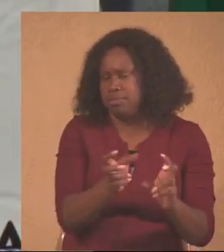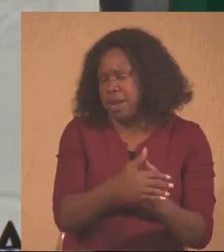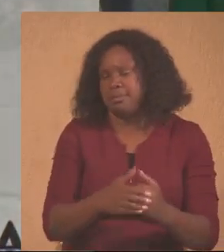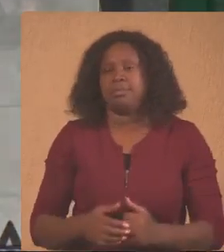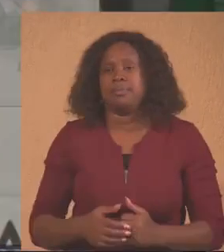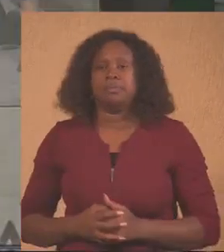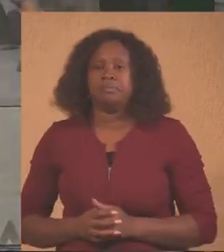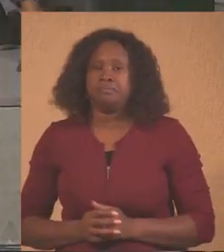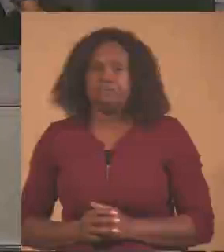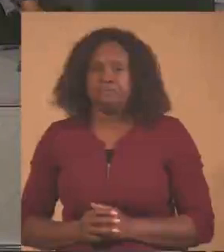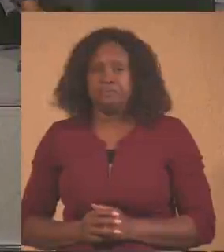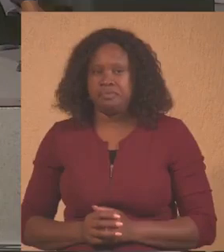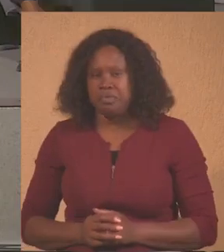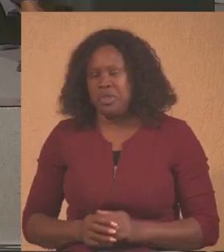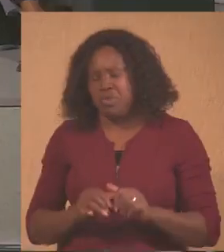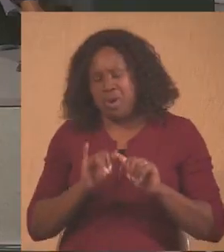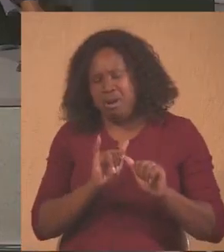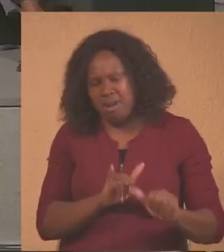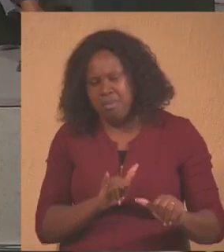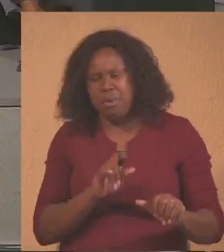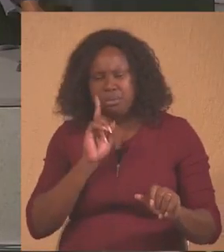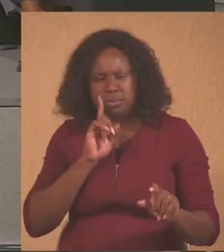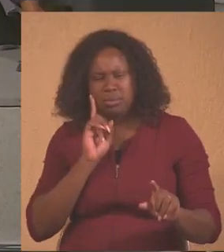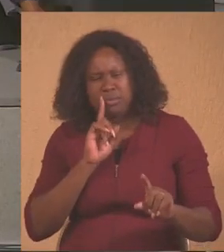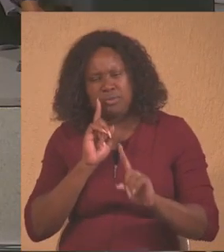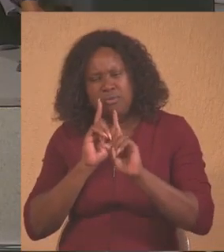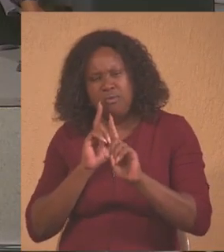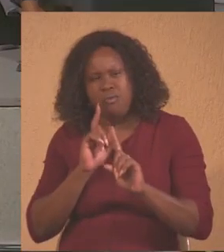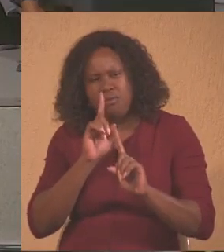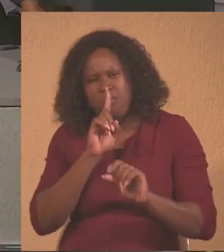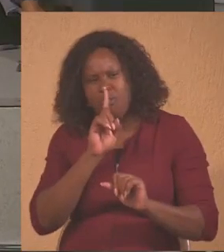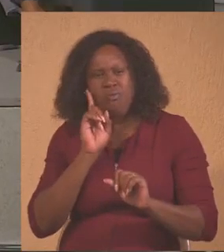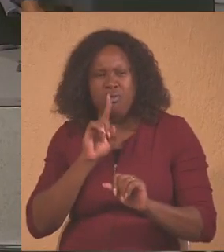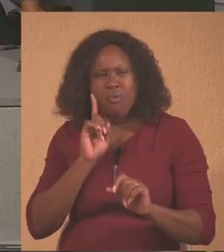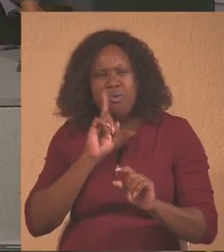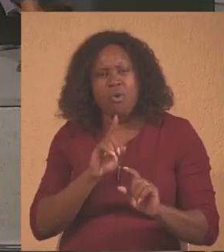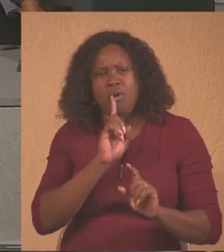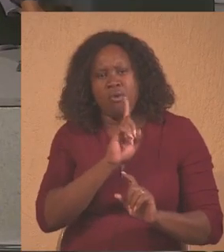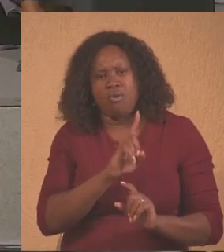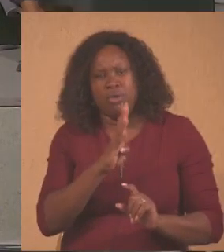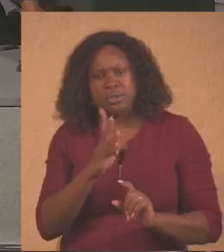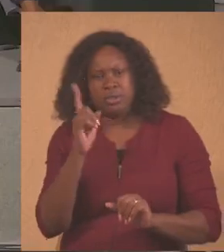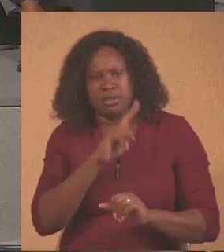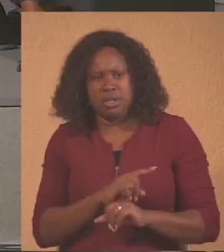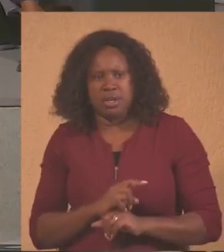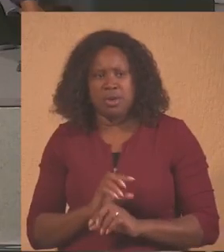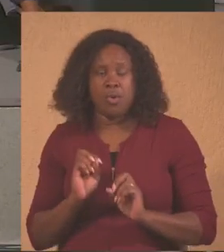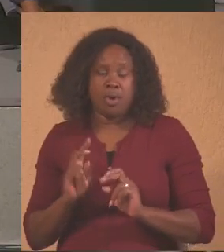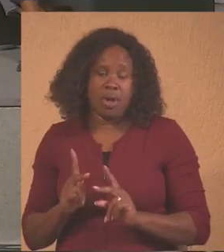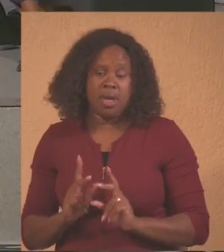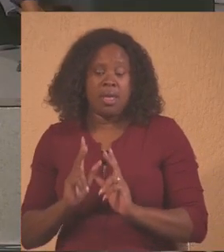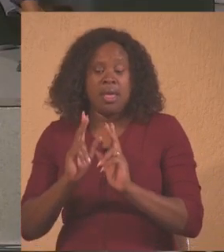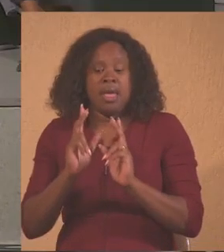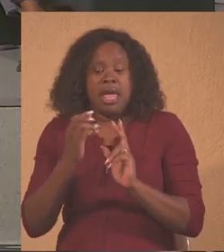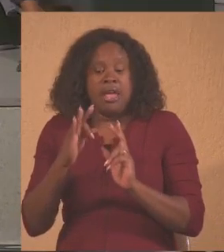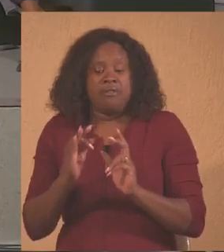quarantine where you are monitored. Now, in this quarantine, is this person by themselves? Are they able to interact with other